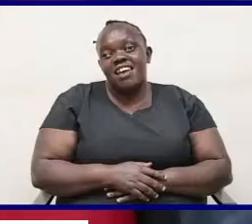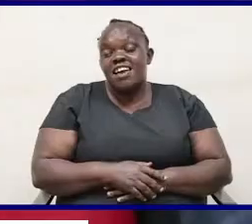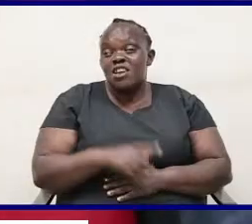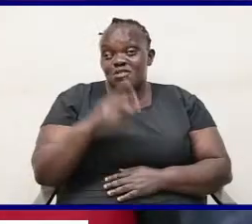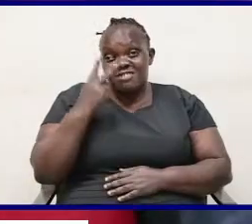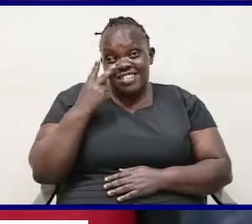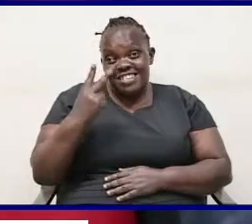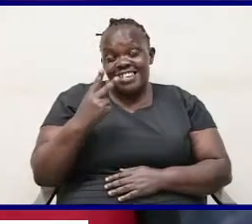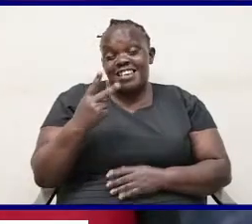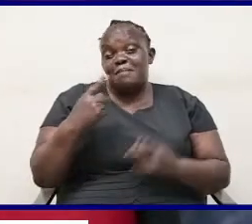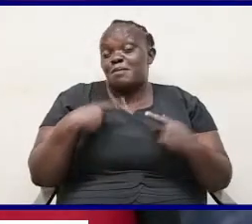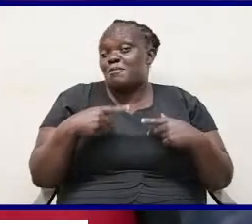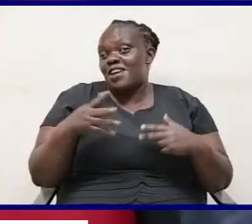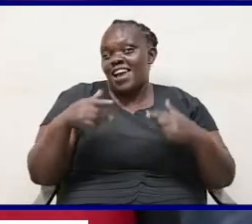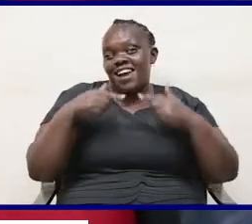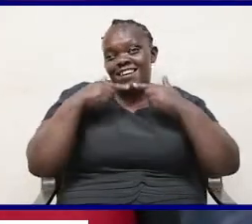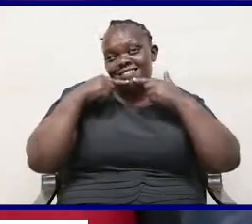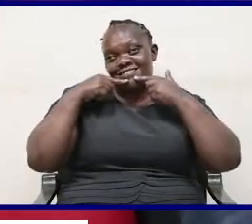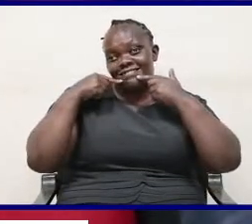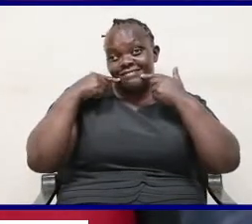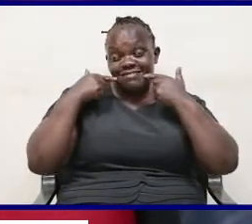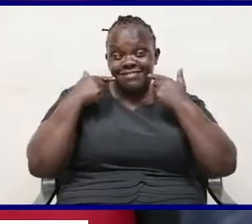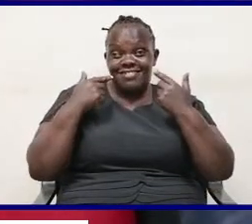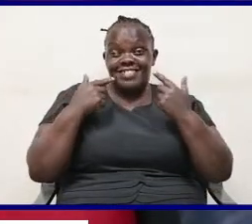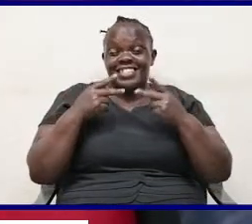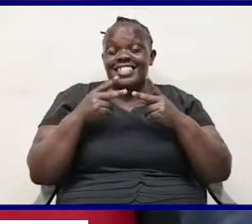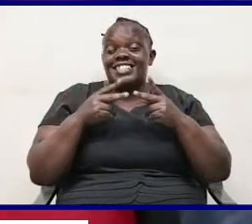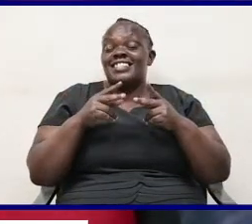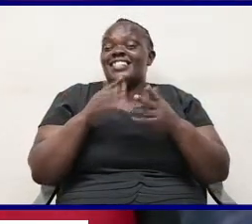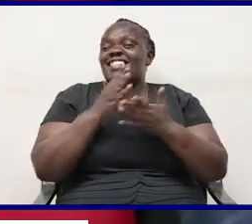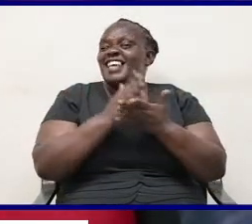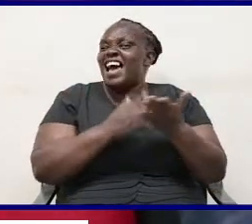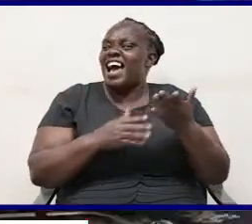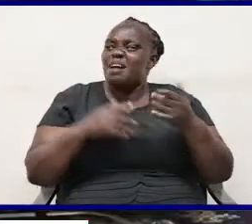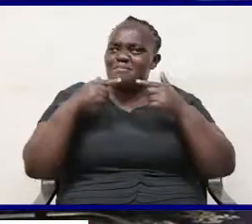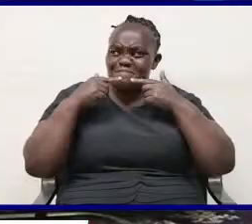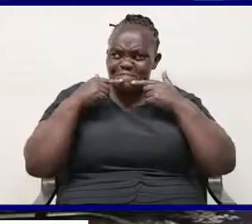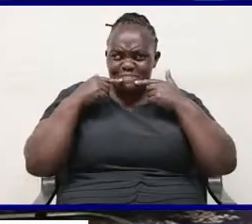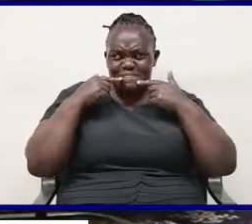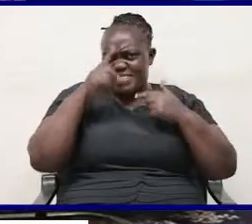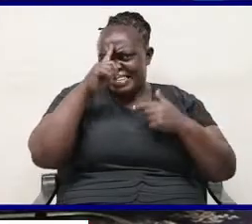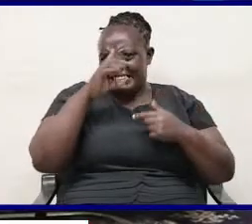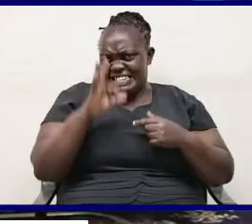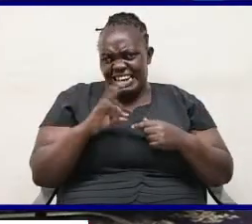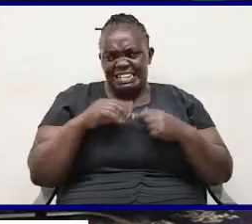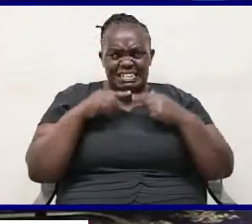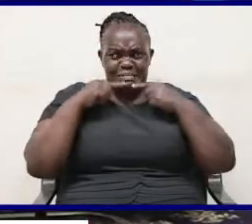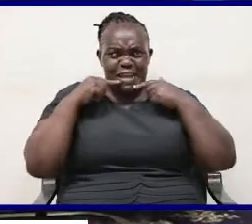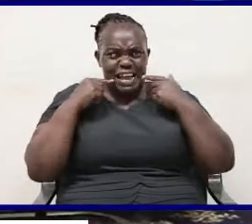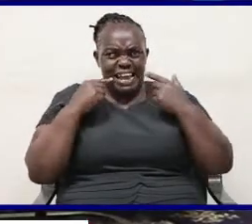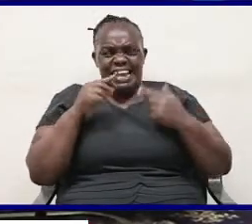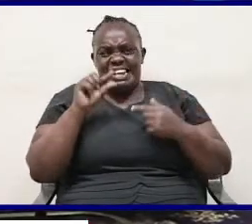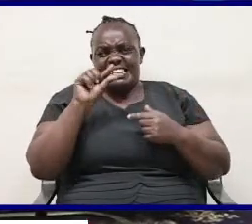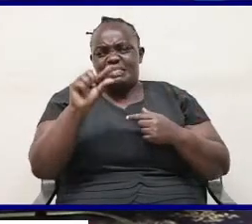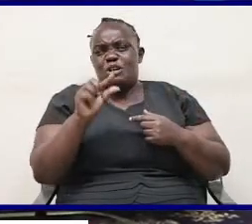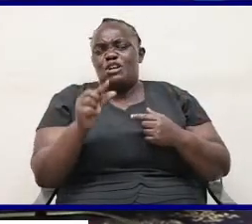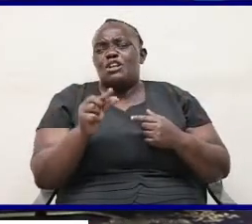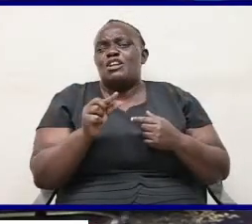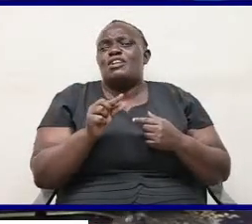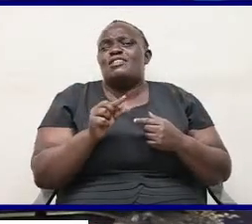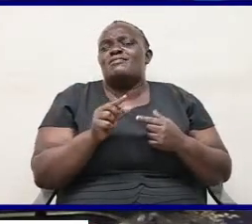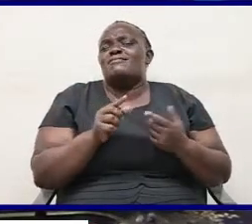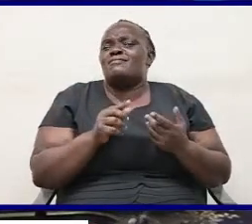you can see the audience here. They are smiling. Some of them look very studious. Smile kidogo bana. Wacha kuwa. Smile